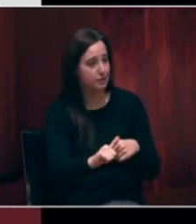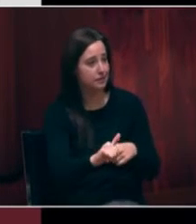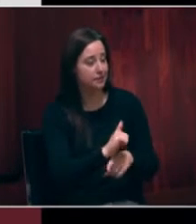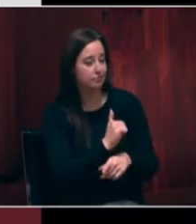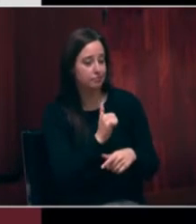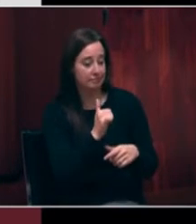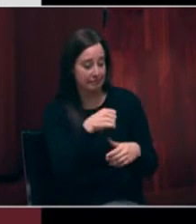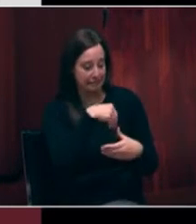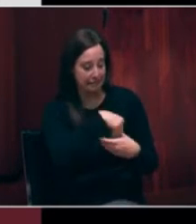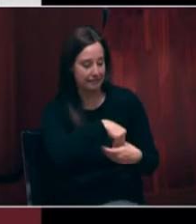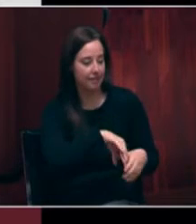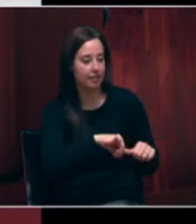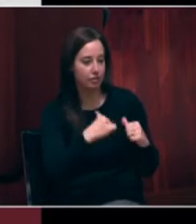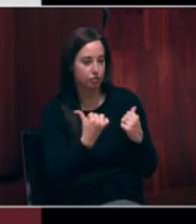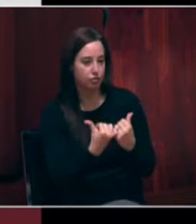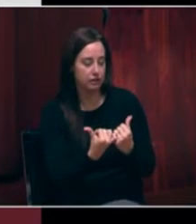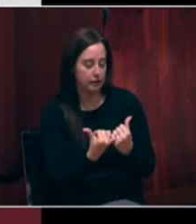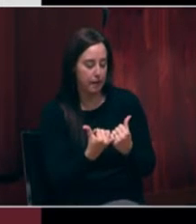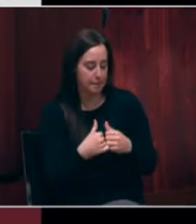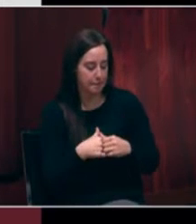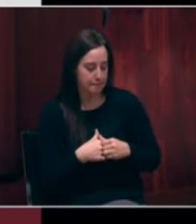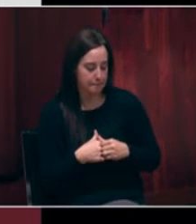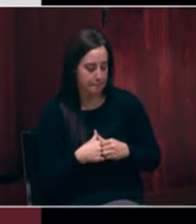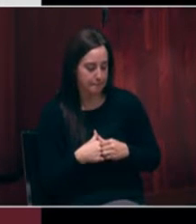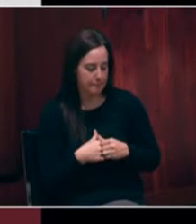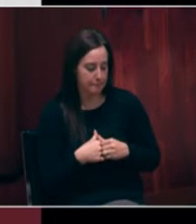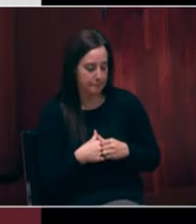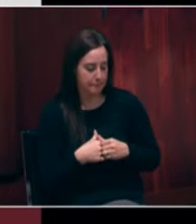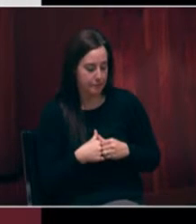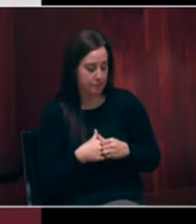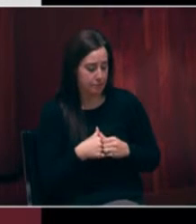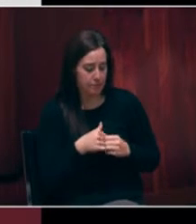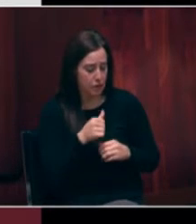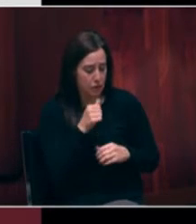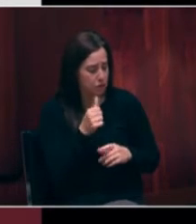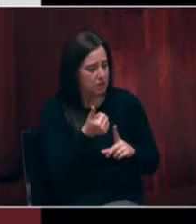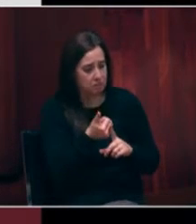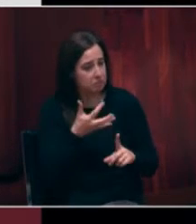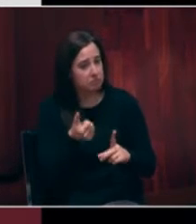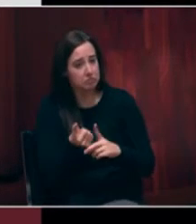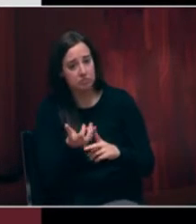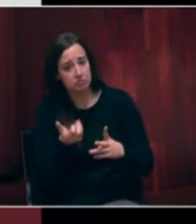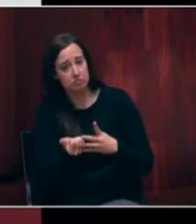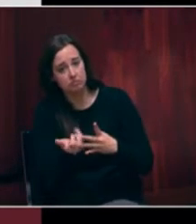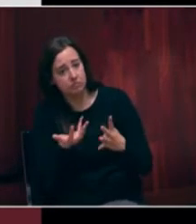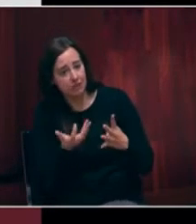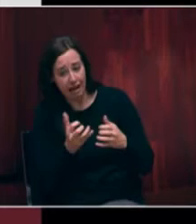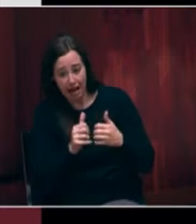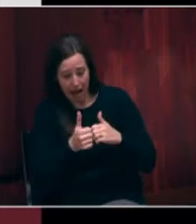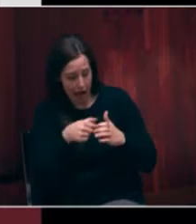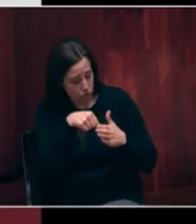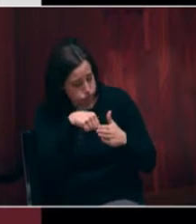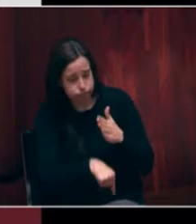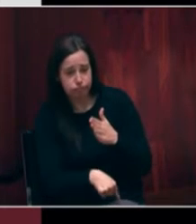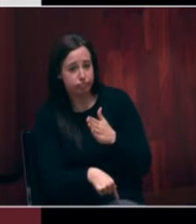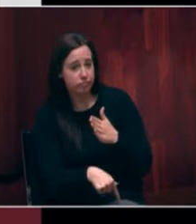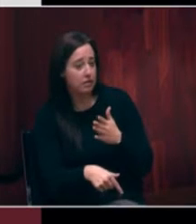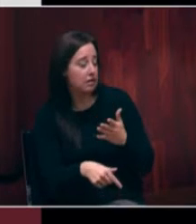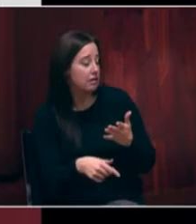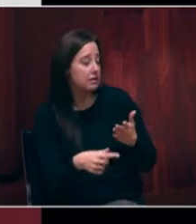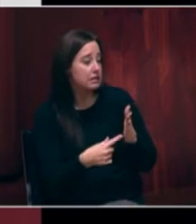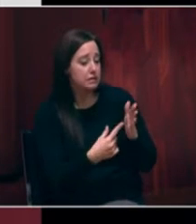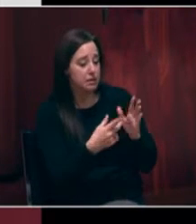in the agency. And we didn't go into how deep these need to be, right? So in some cases, you might look at a requirement on